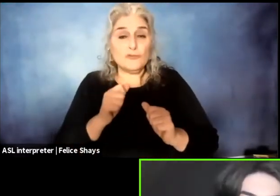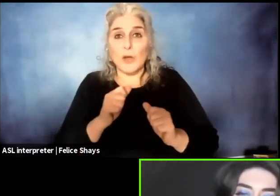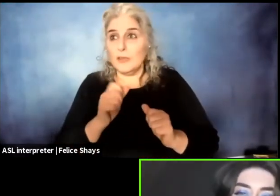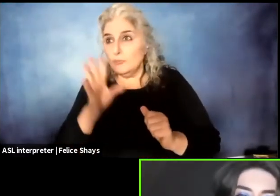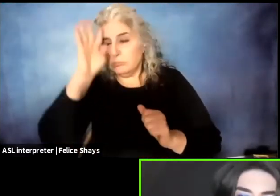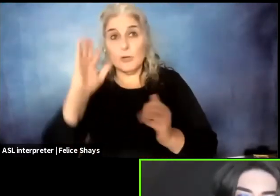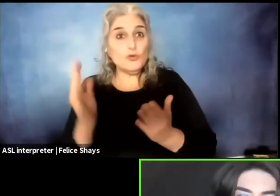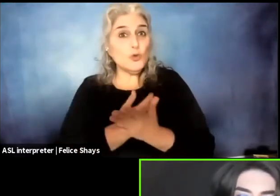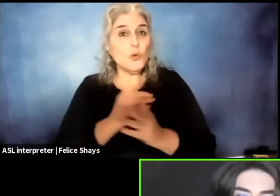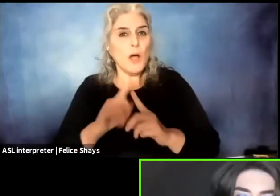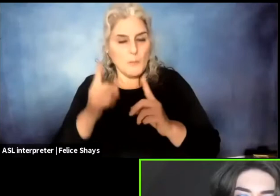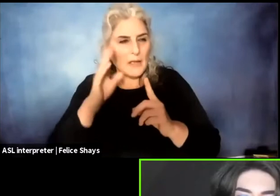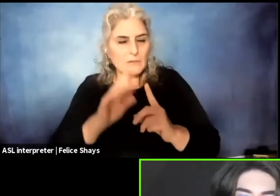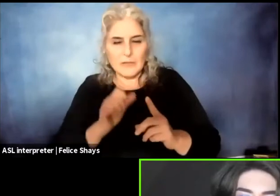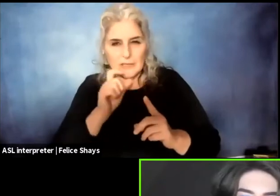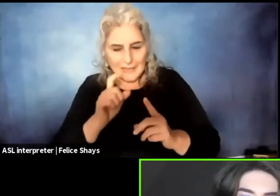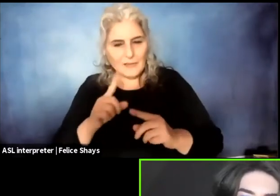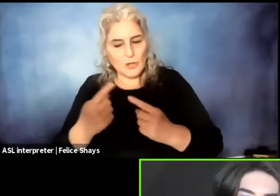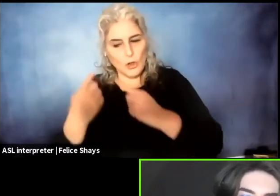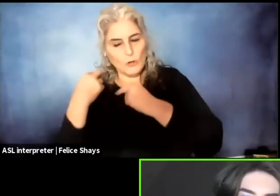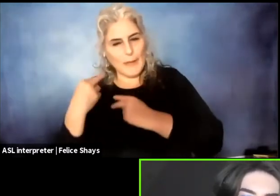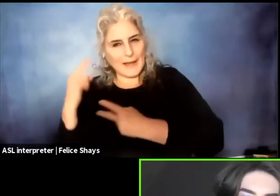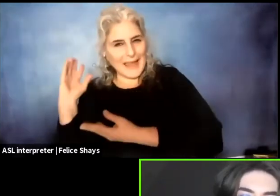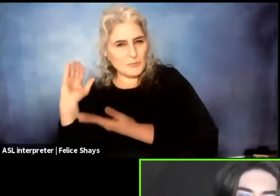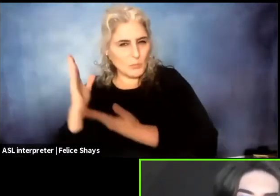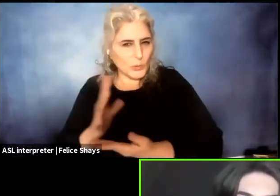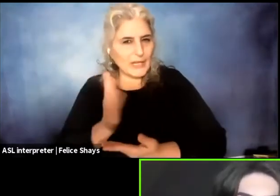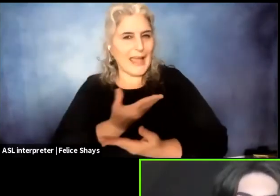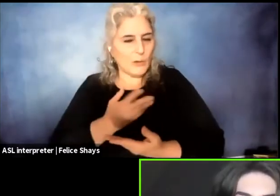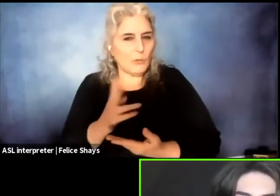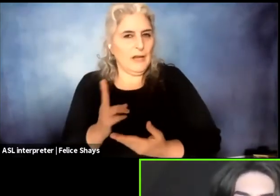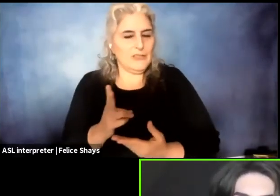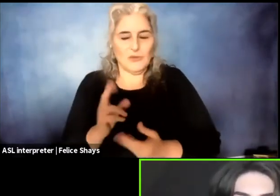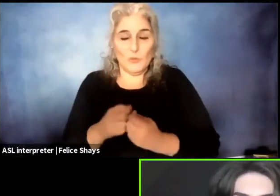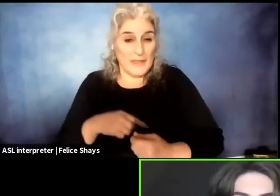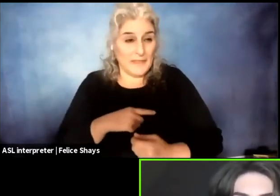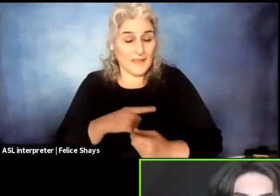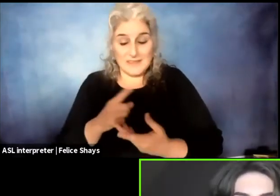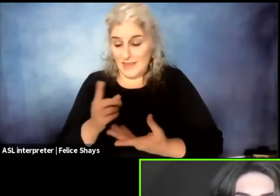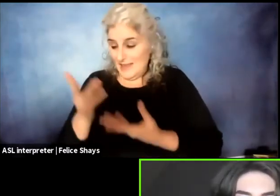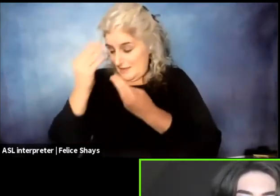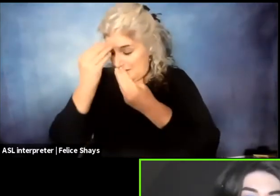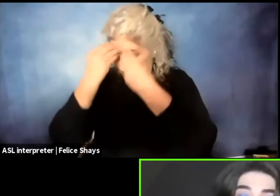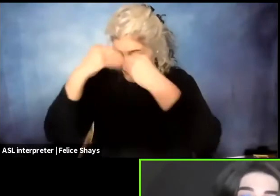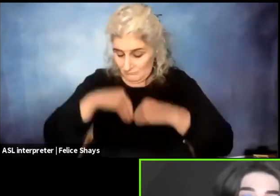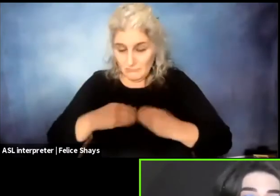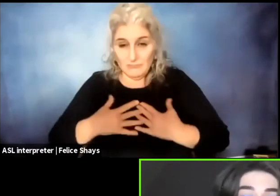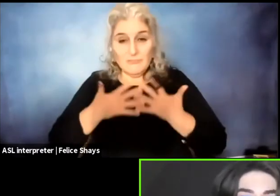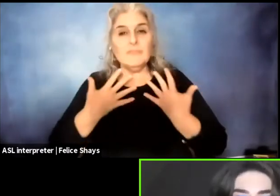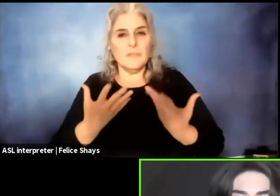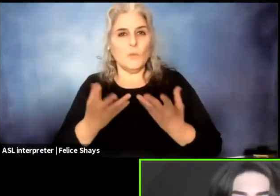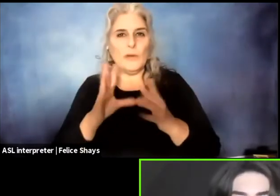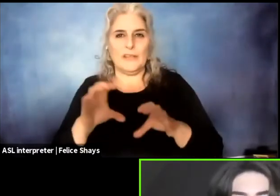we have people, we have a whole movement. And if we can try and like bring that with us, then we can do incredible things. Like for me,